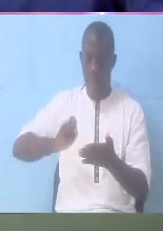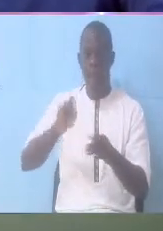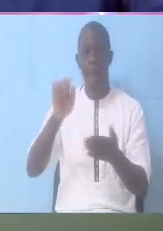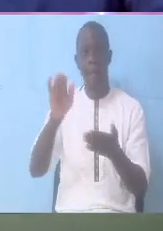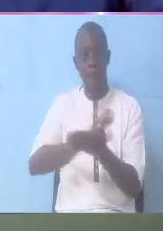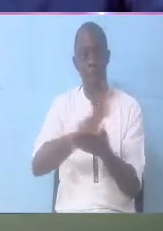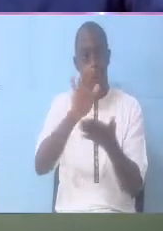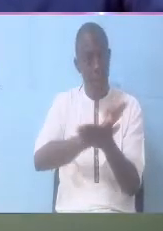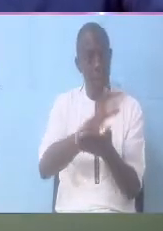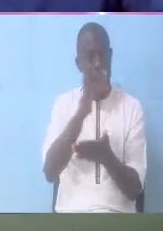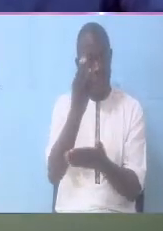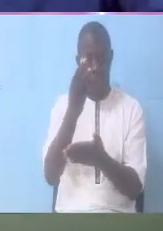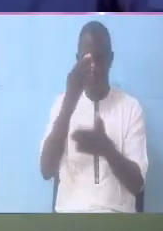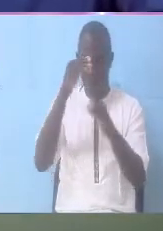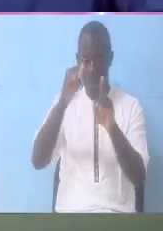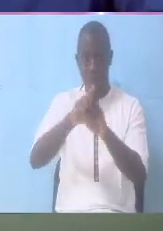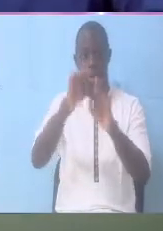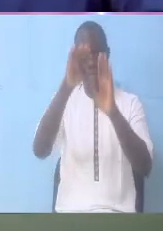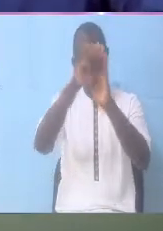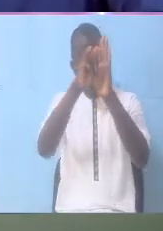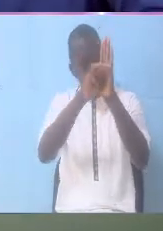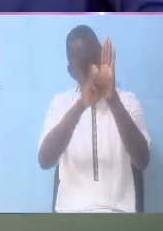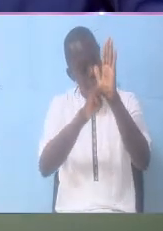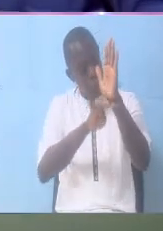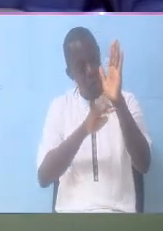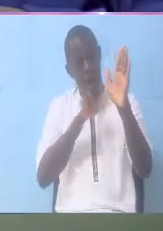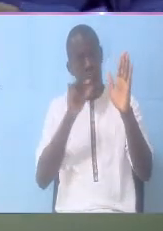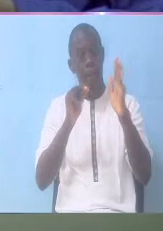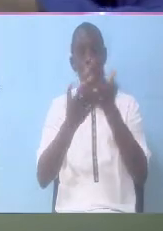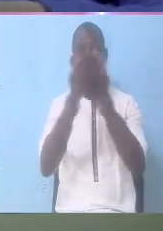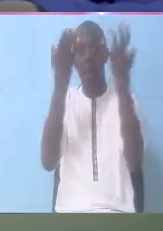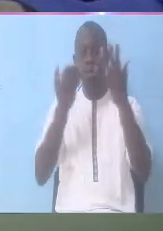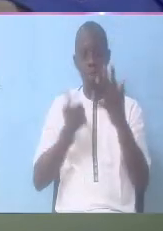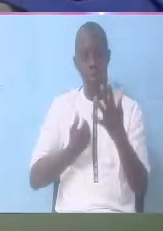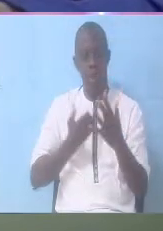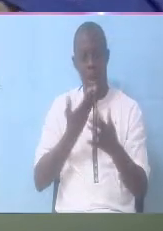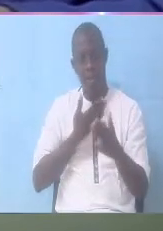And he's named a lot of individuals.